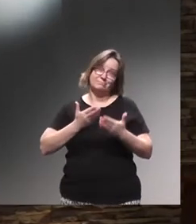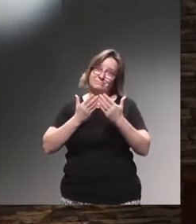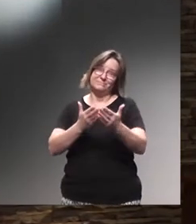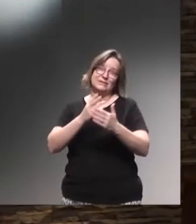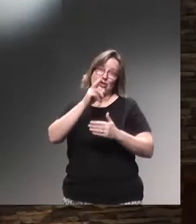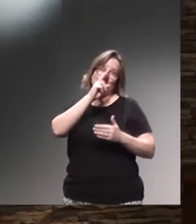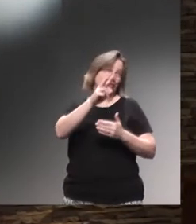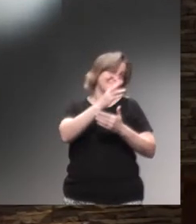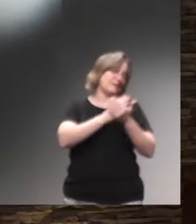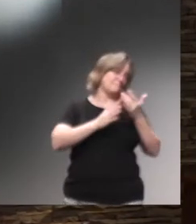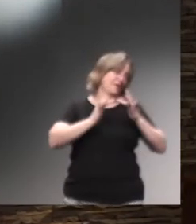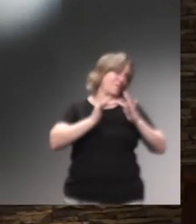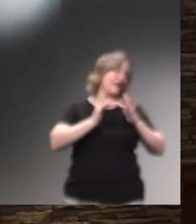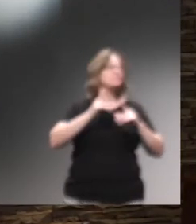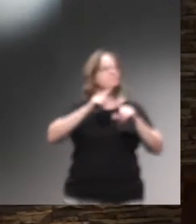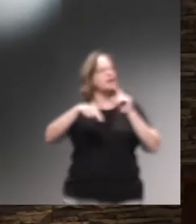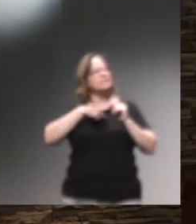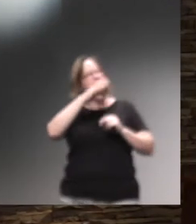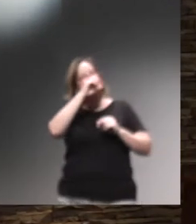as I was reading about him and what